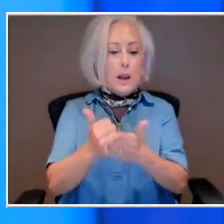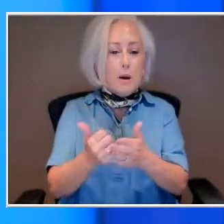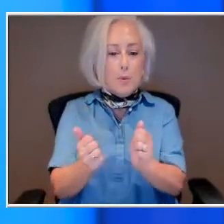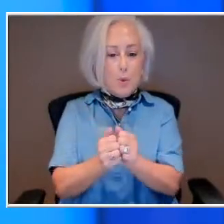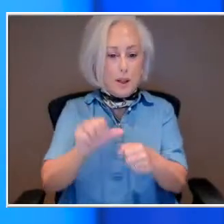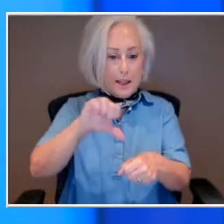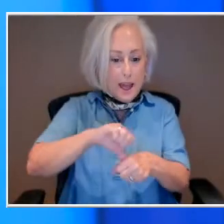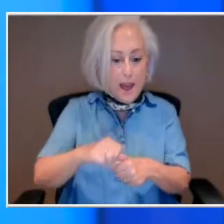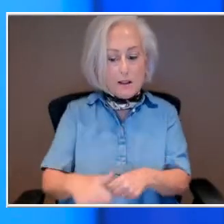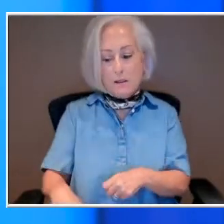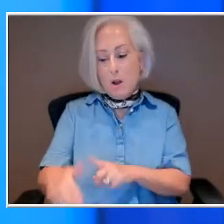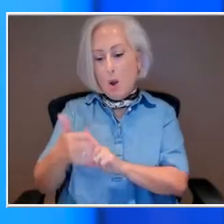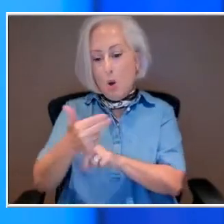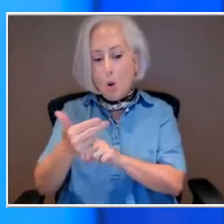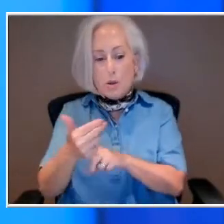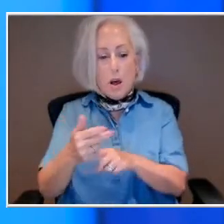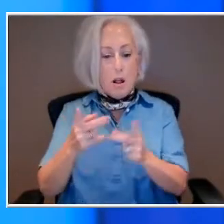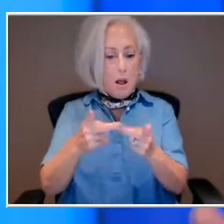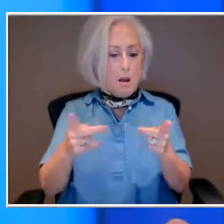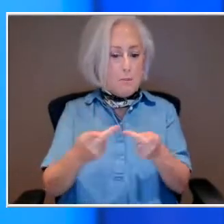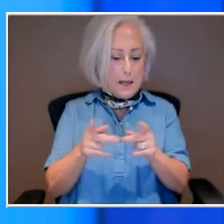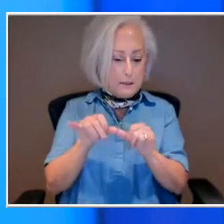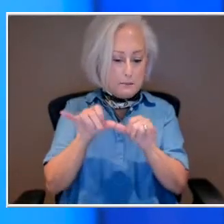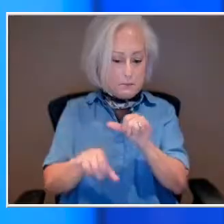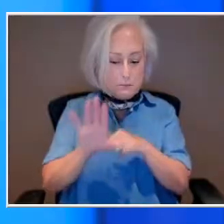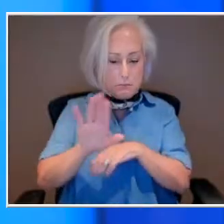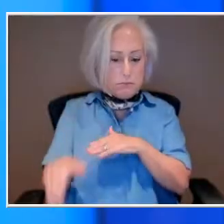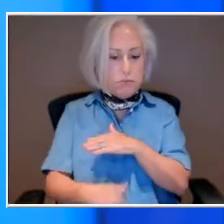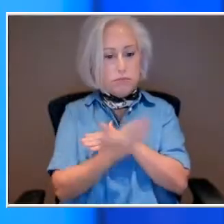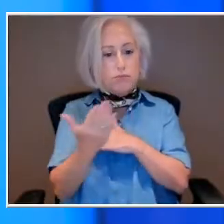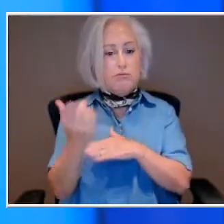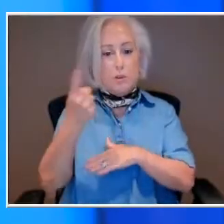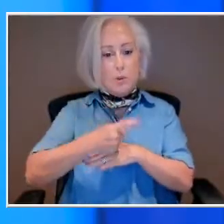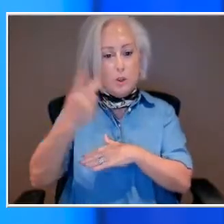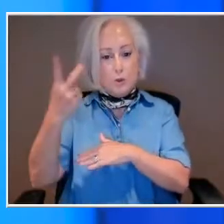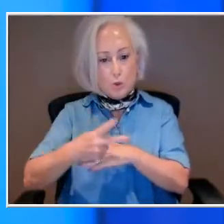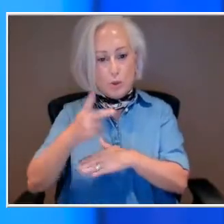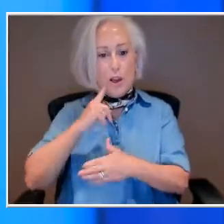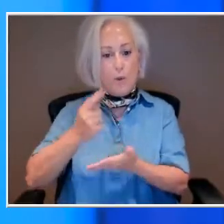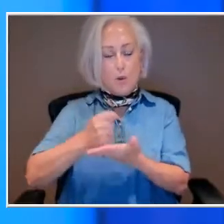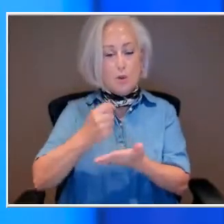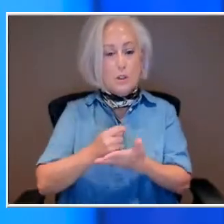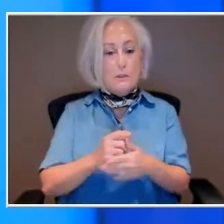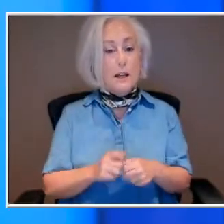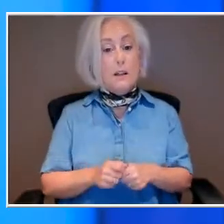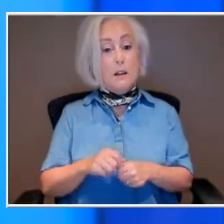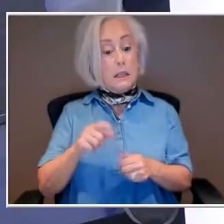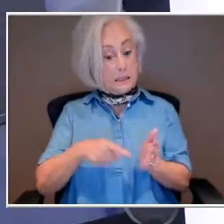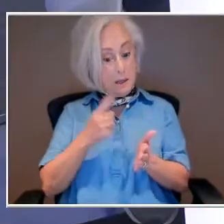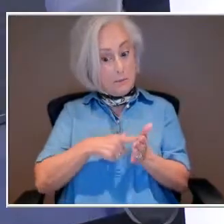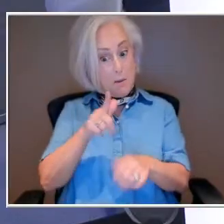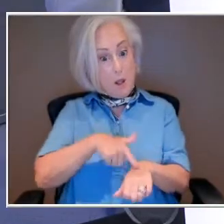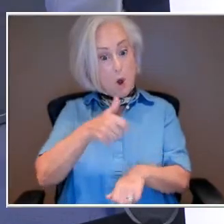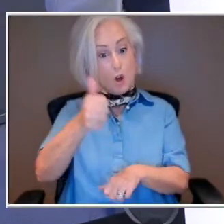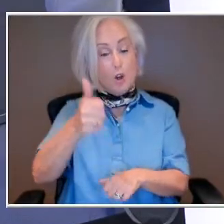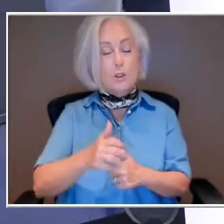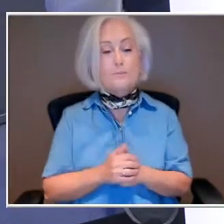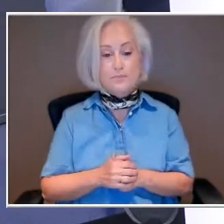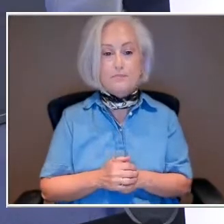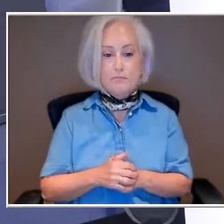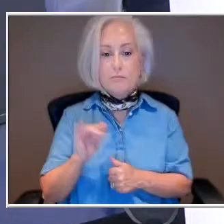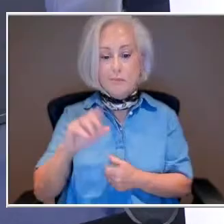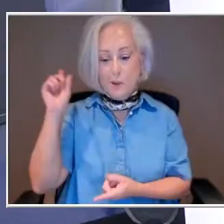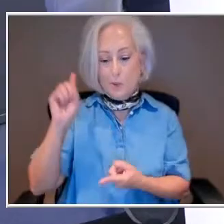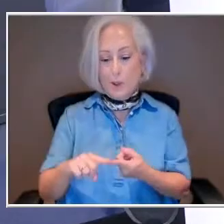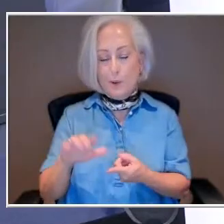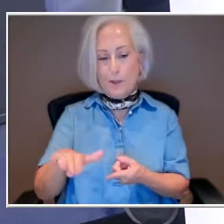when patients might need to be here for 1-2 days for treatment, sometimes even longer. And just alleviating that burden so that they can then